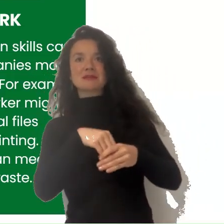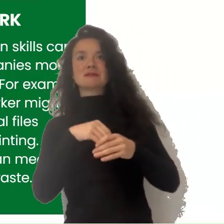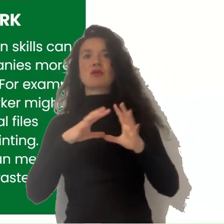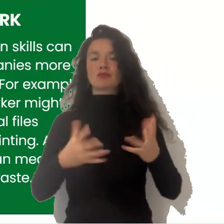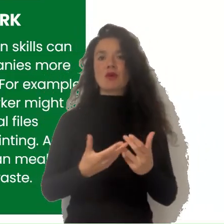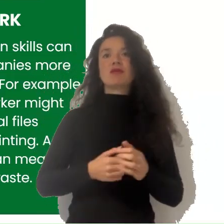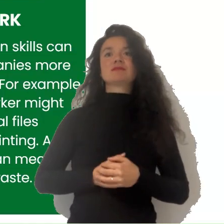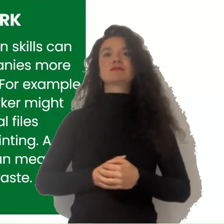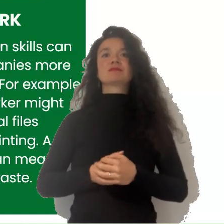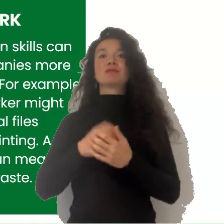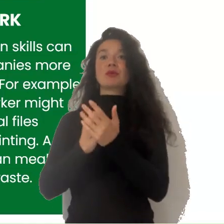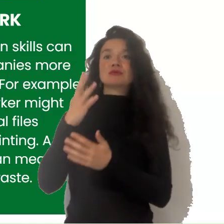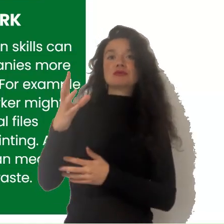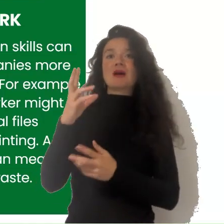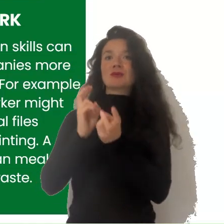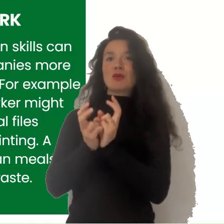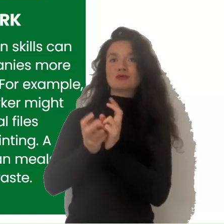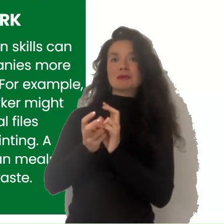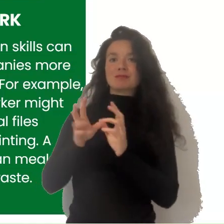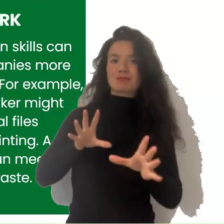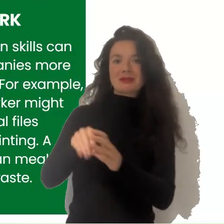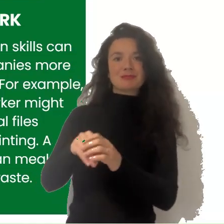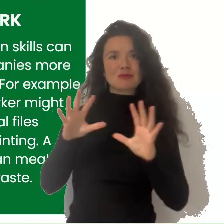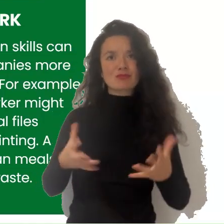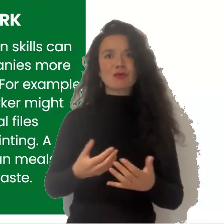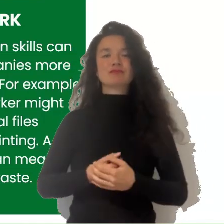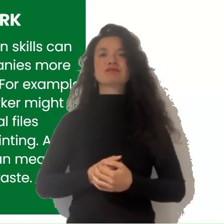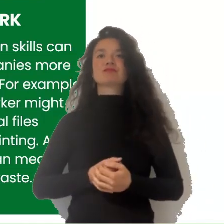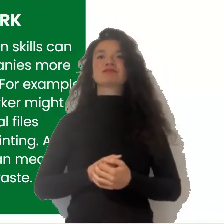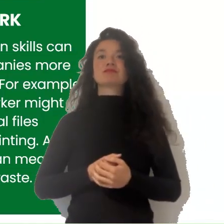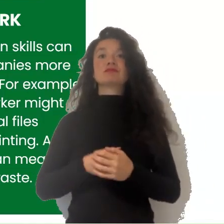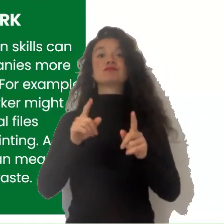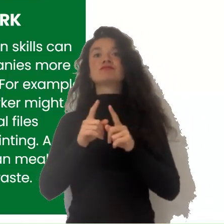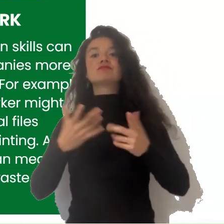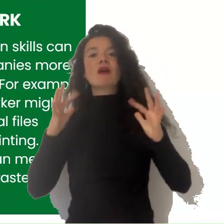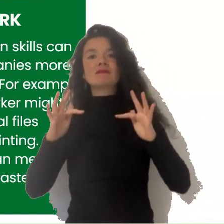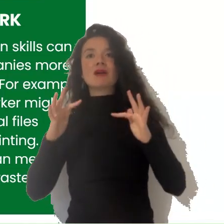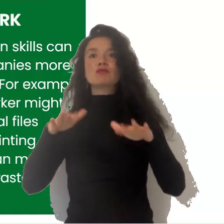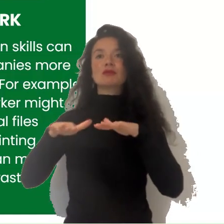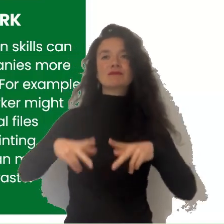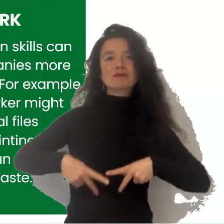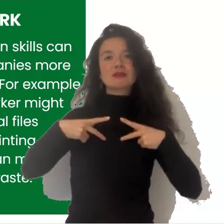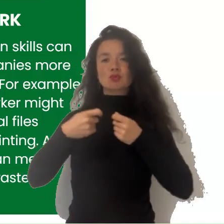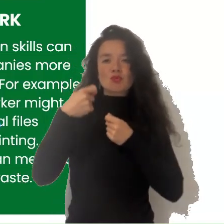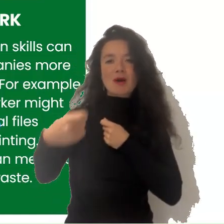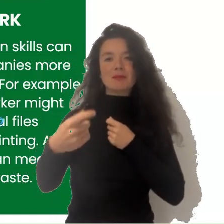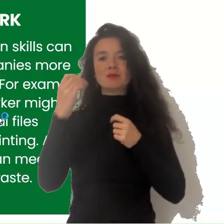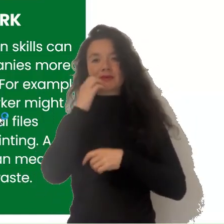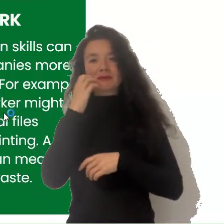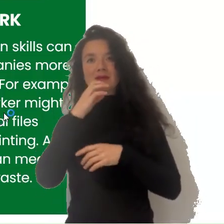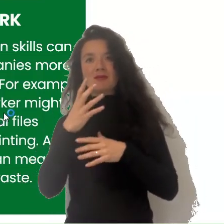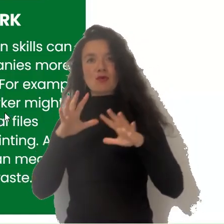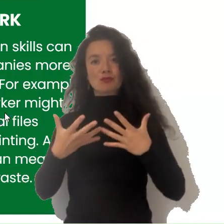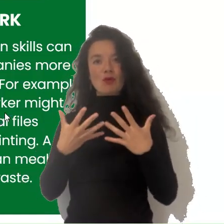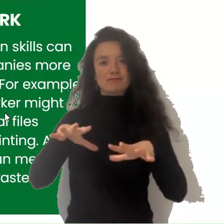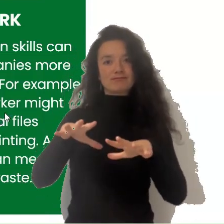things if you are working from home, from office. Or as the example specify here, you can, if